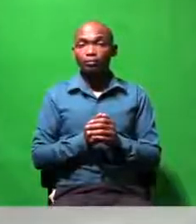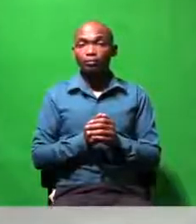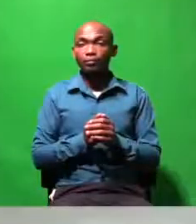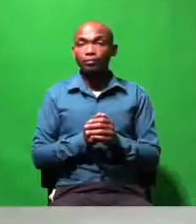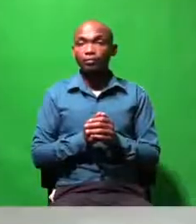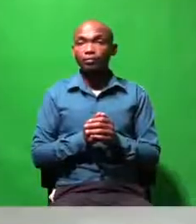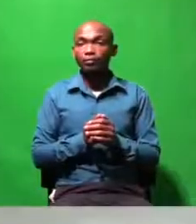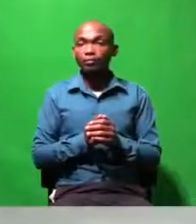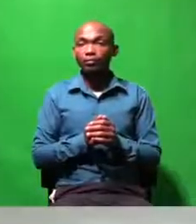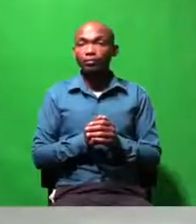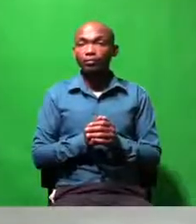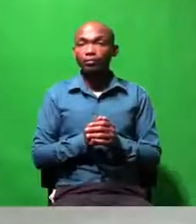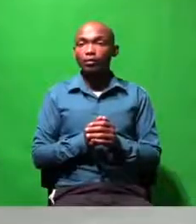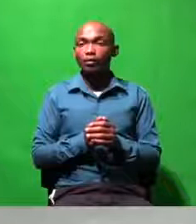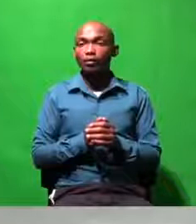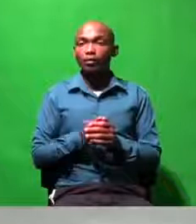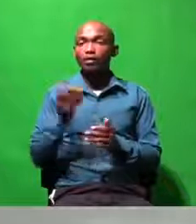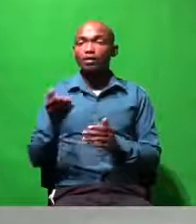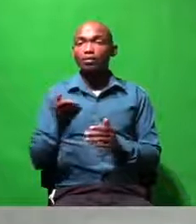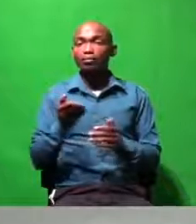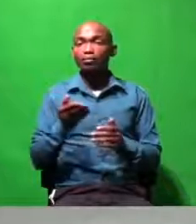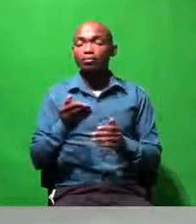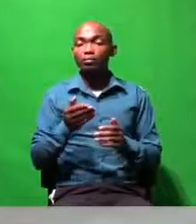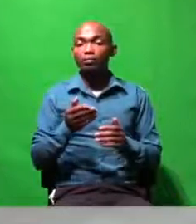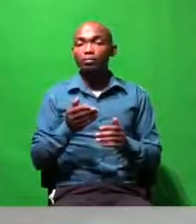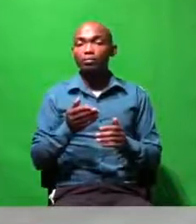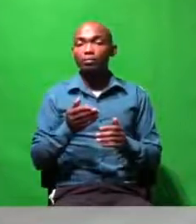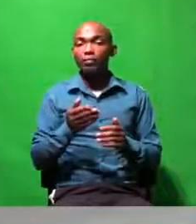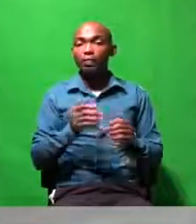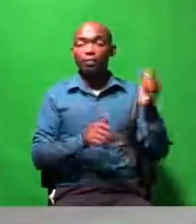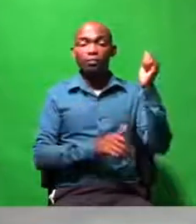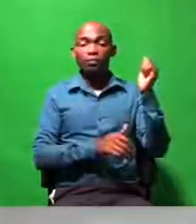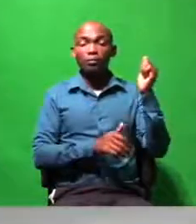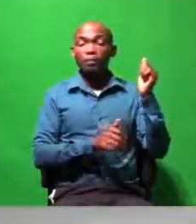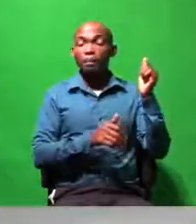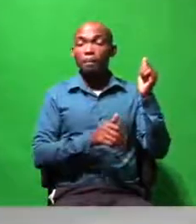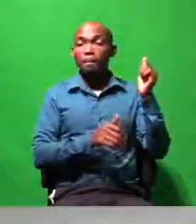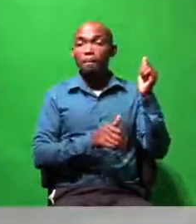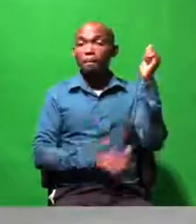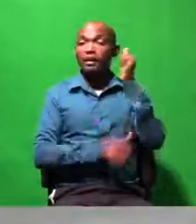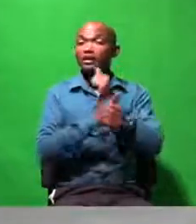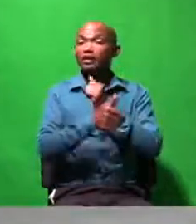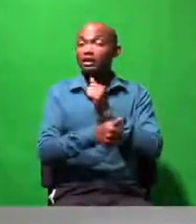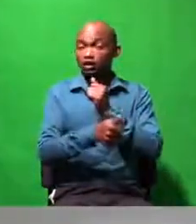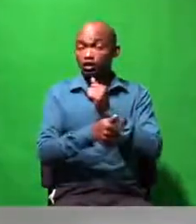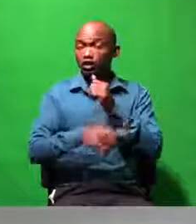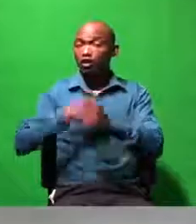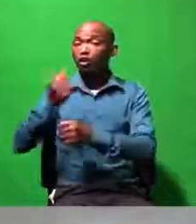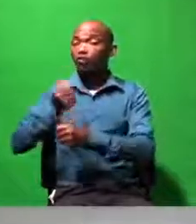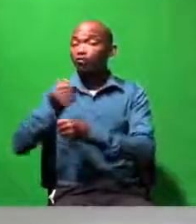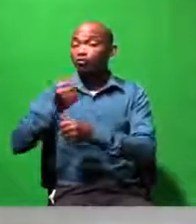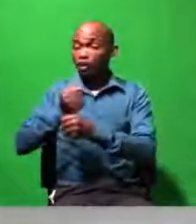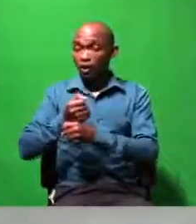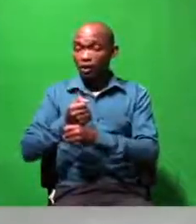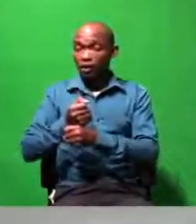presentation. This is a presentation of the work. So here now, our students, or example,